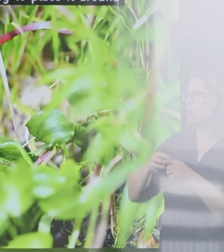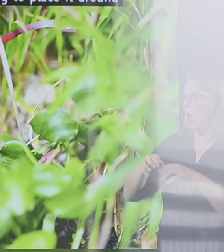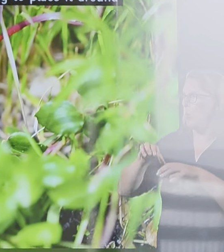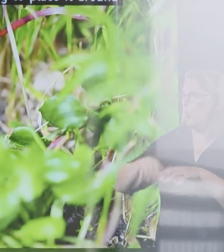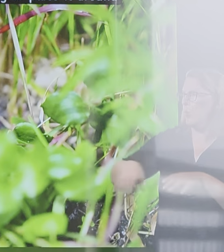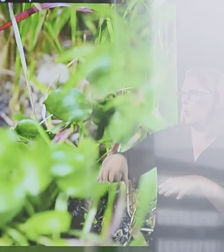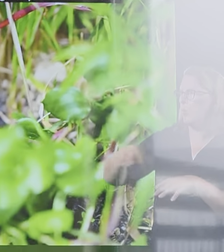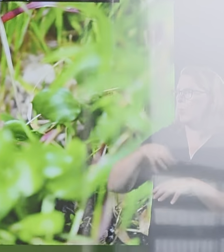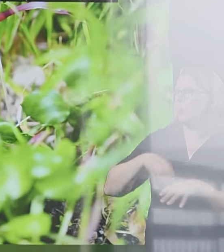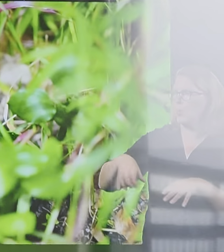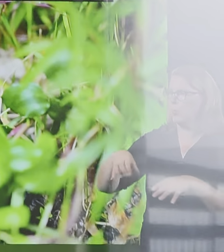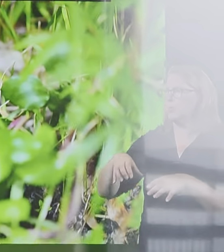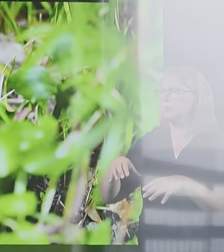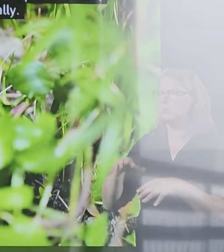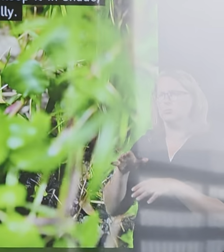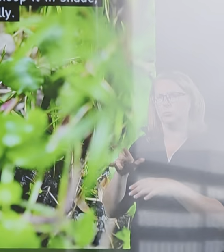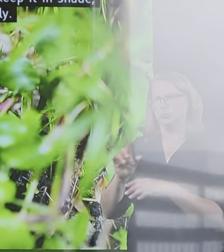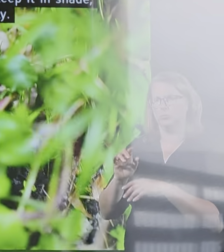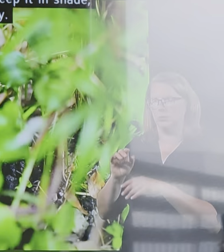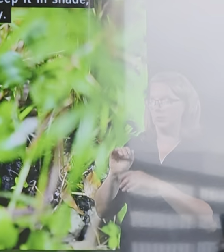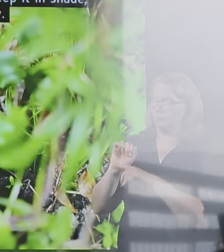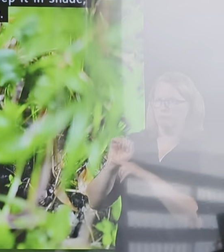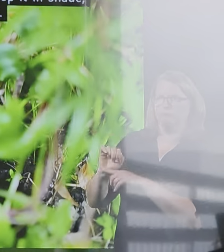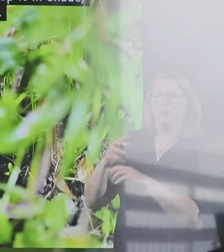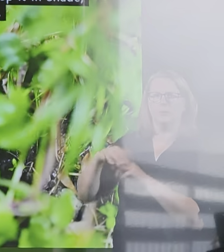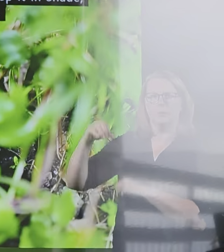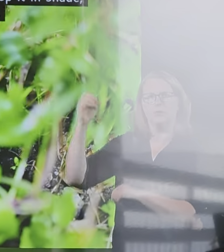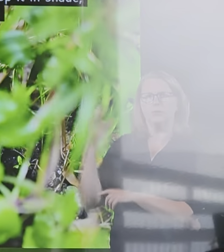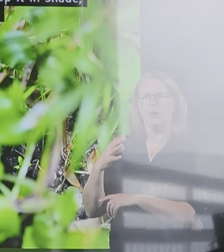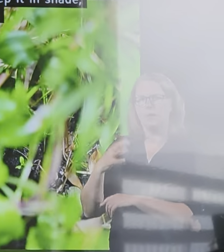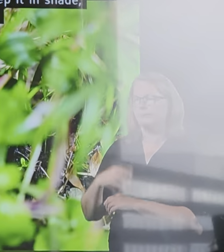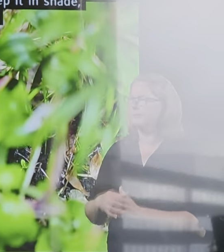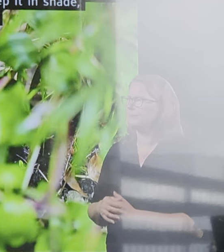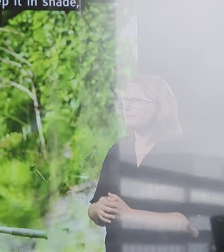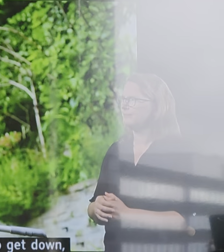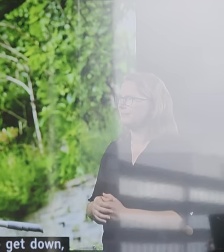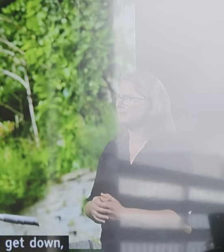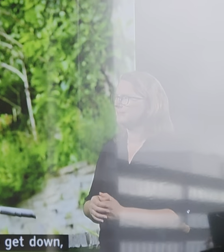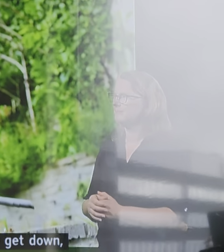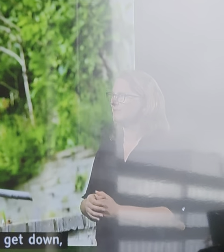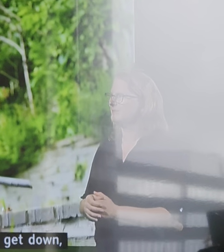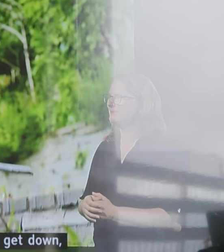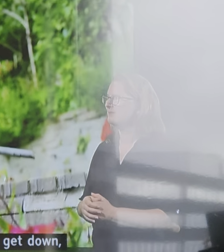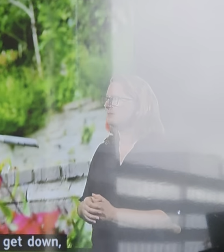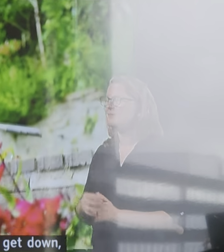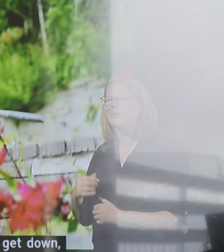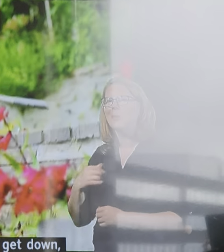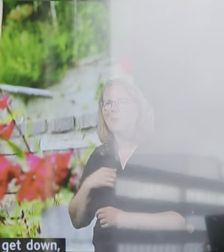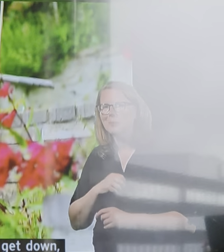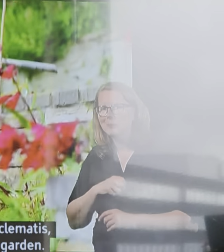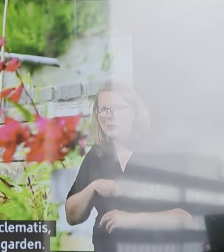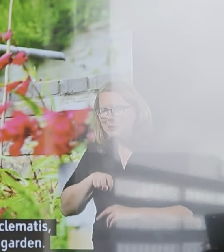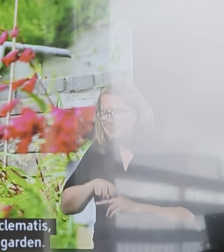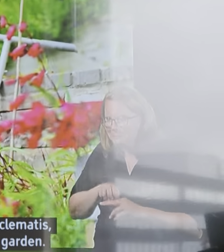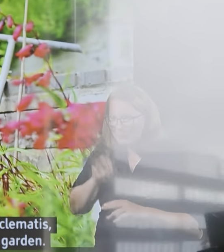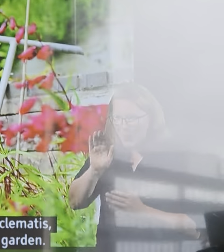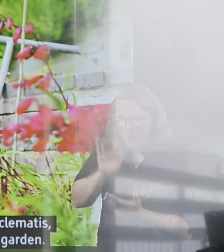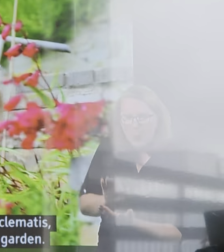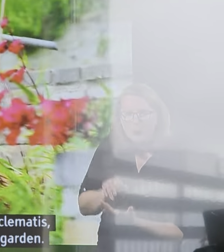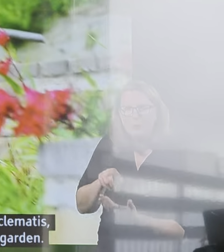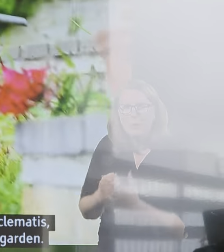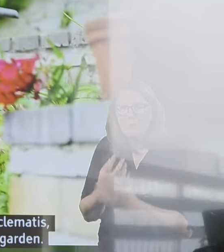and I'm going to place it around the base just to keep it in shade, really. Then I'm going to get down,